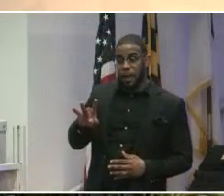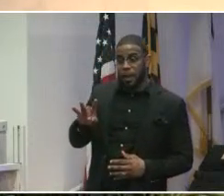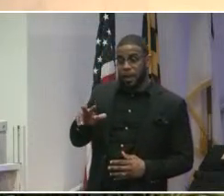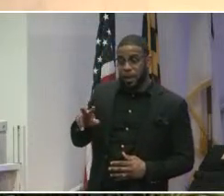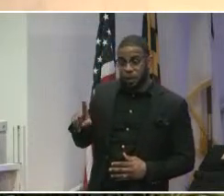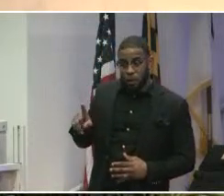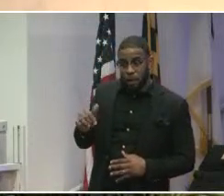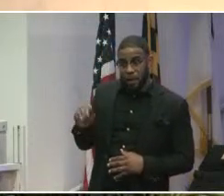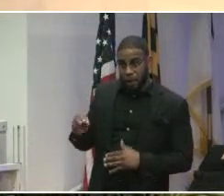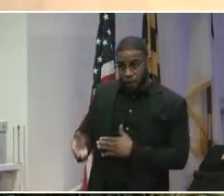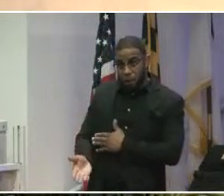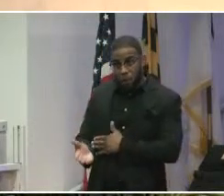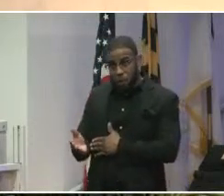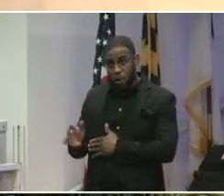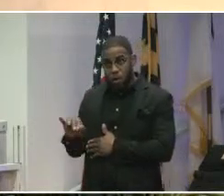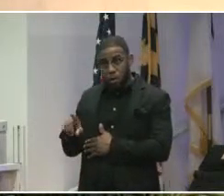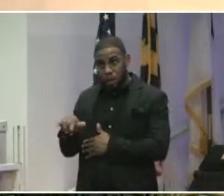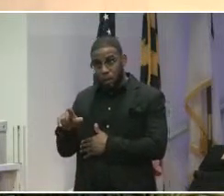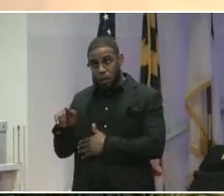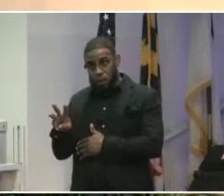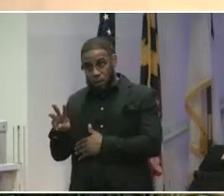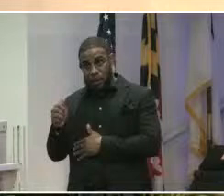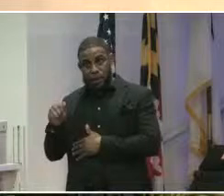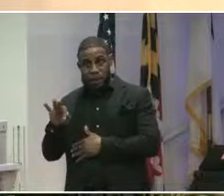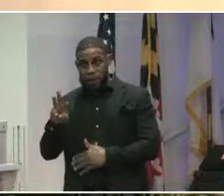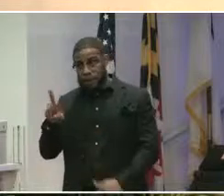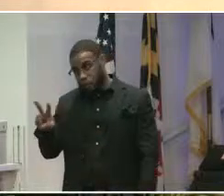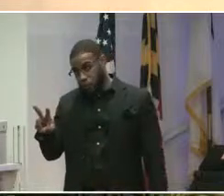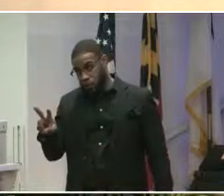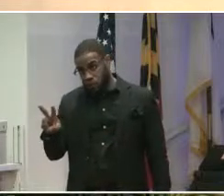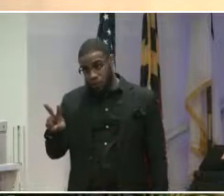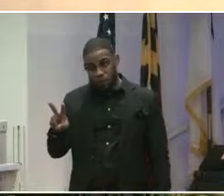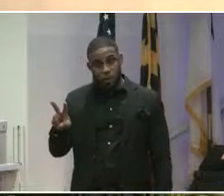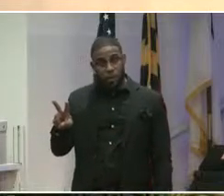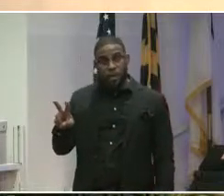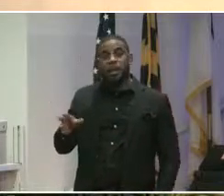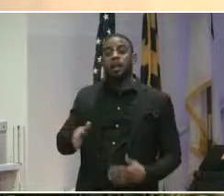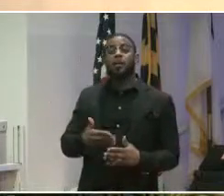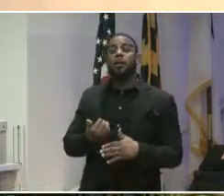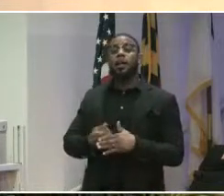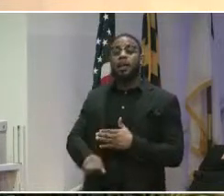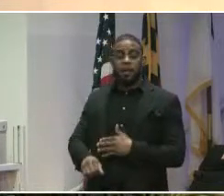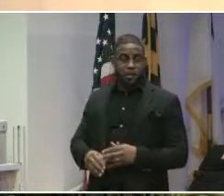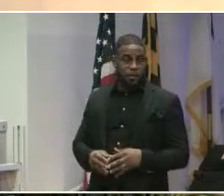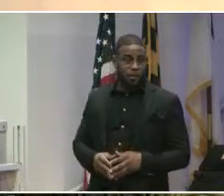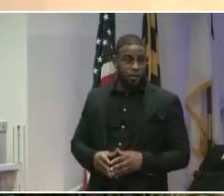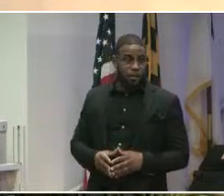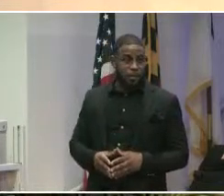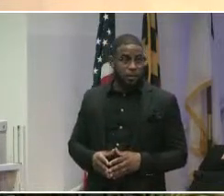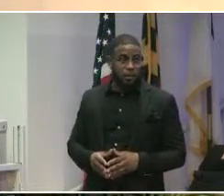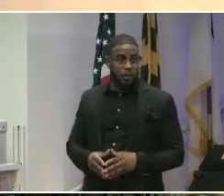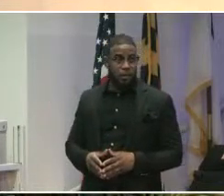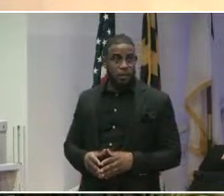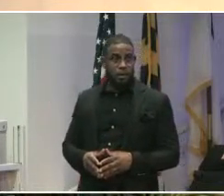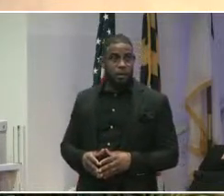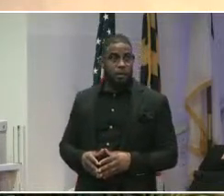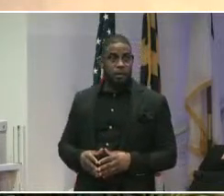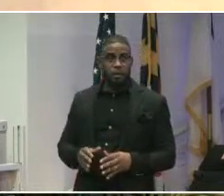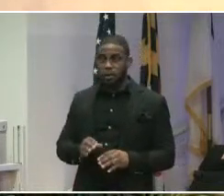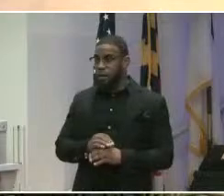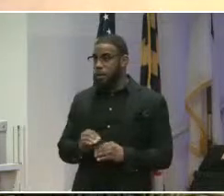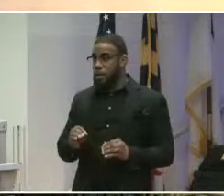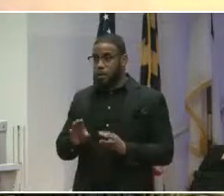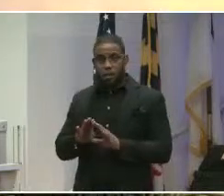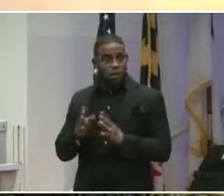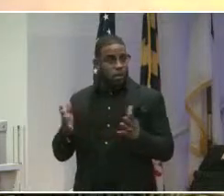8:31 a.m. on a Thursday, July 26, 1962. Even when I came out, it wasn't no